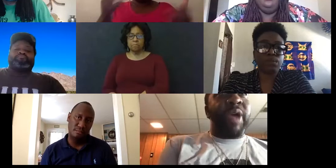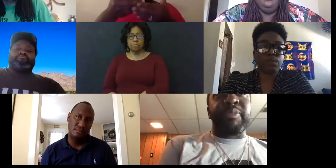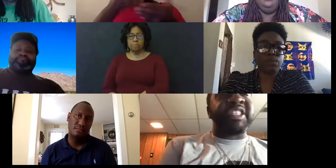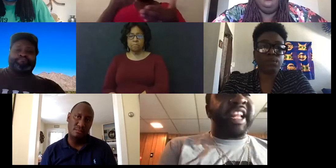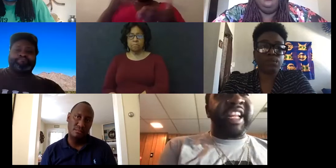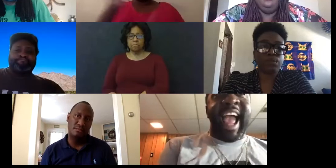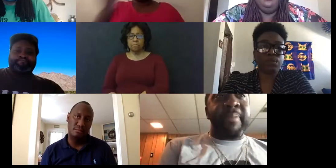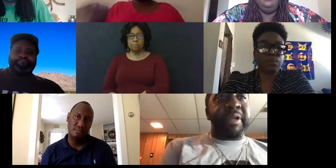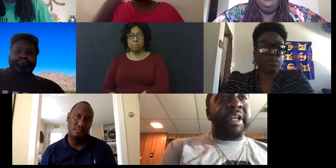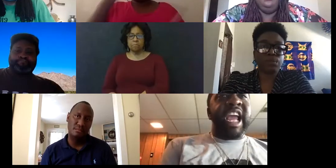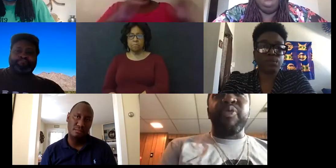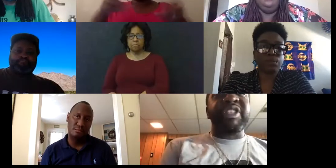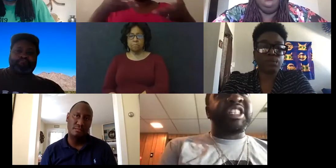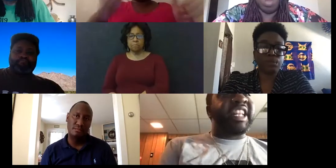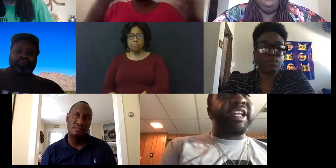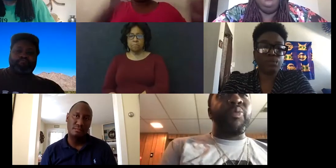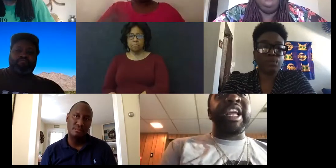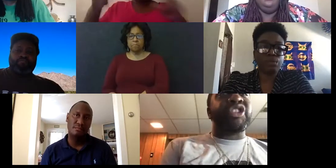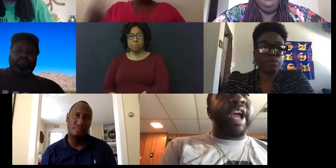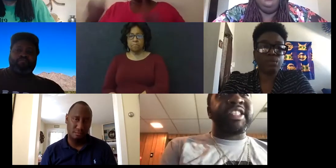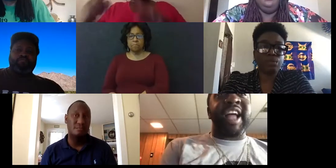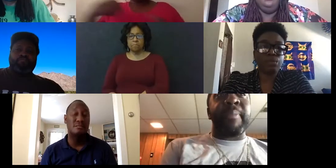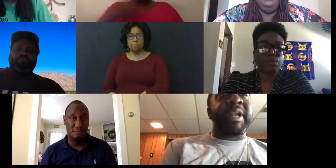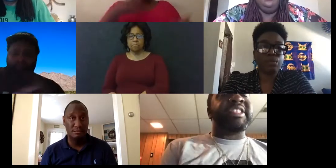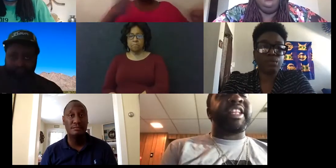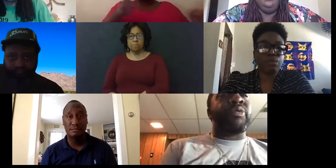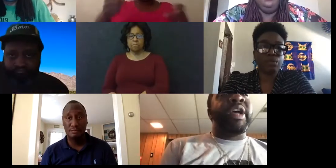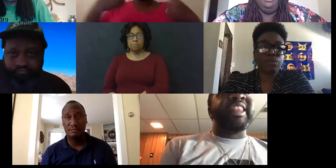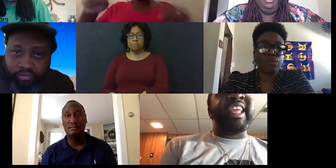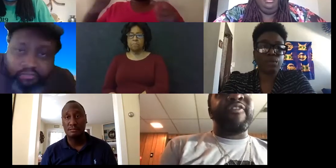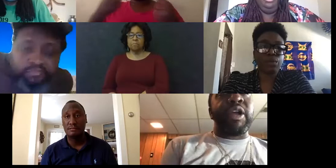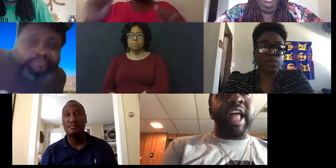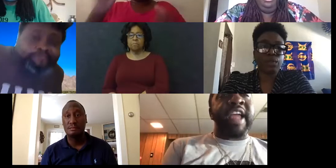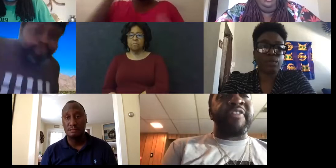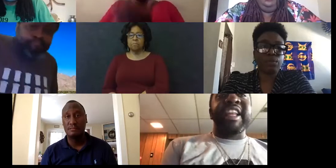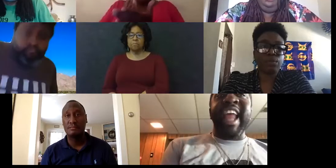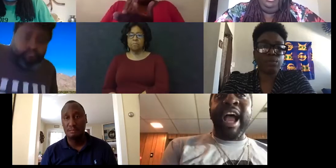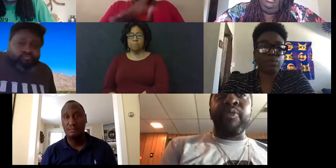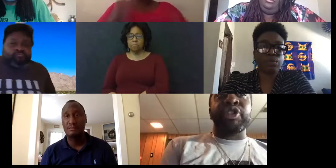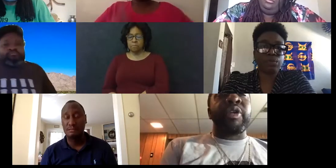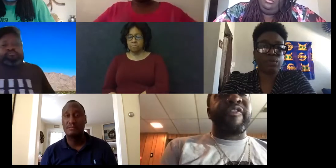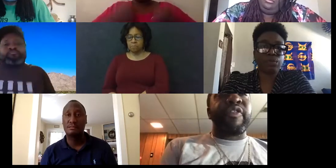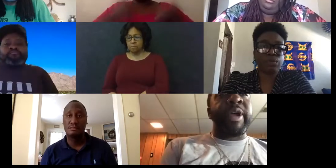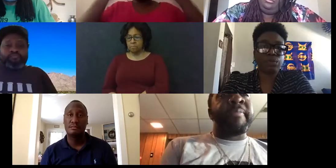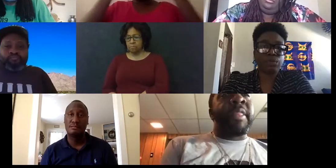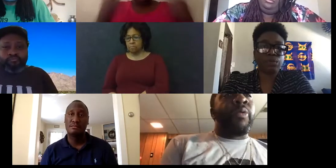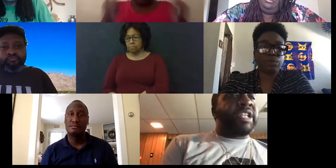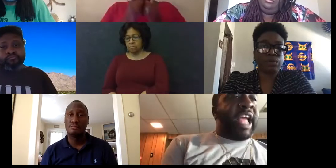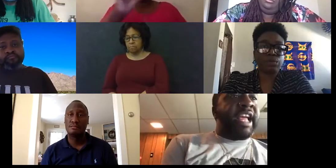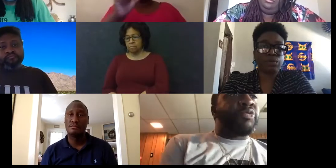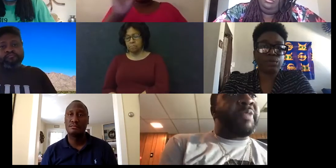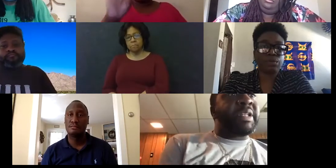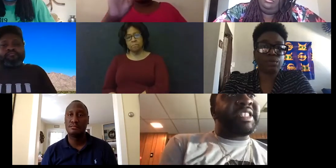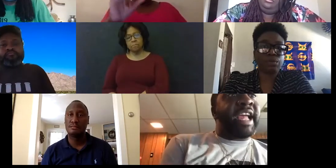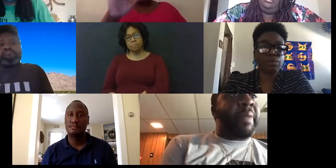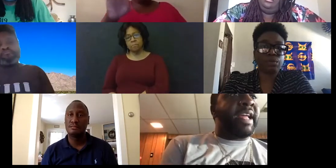the white people just letting it happen. And we're just dealing with it and trying to stop it and still live our life. Now with George Floyd, with the,